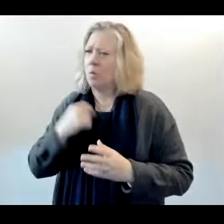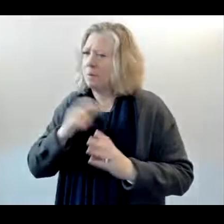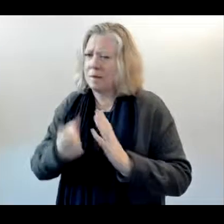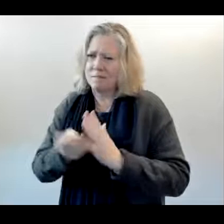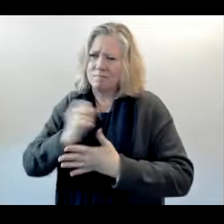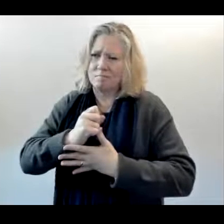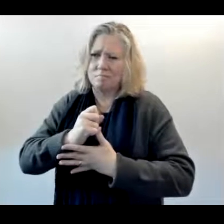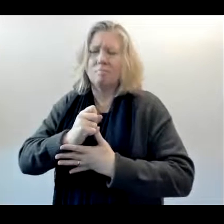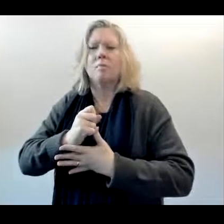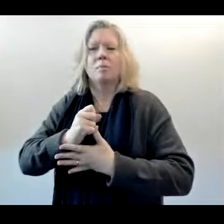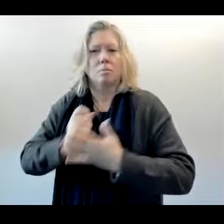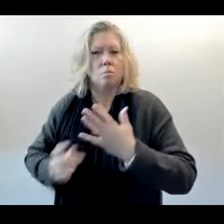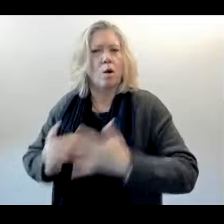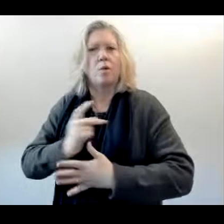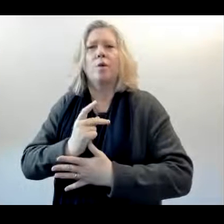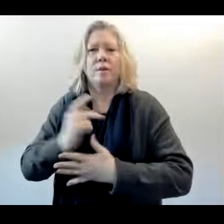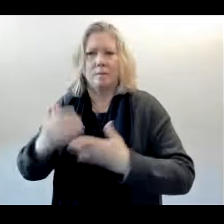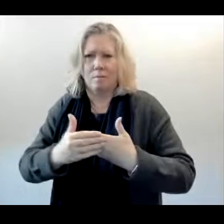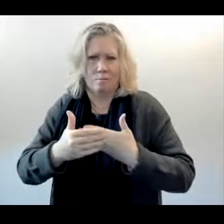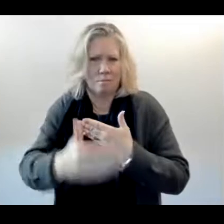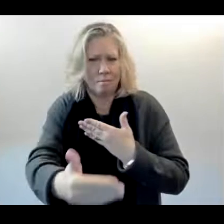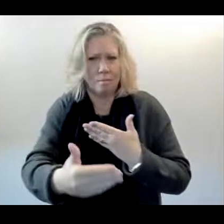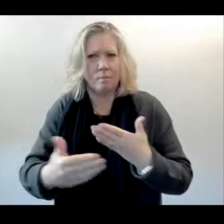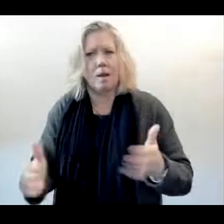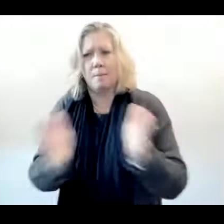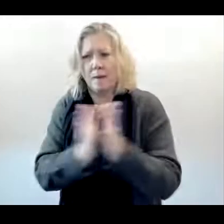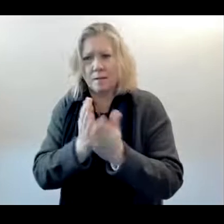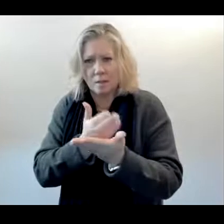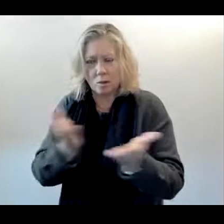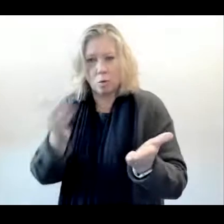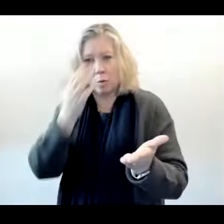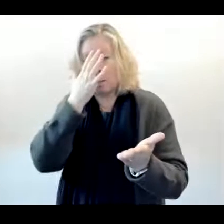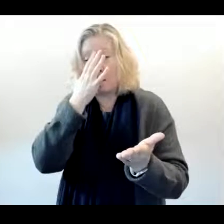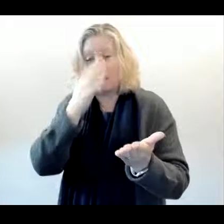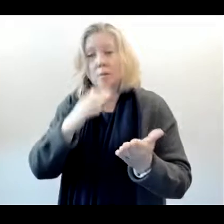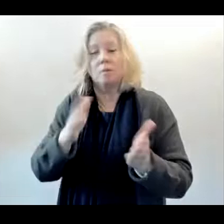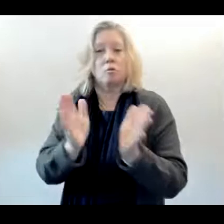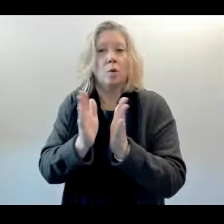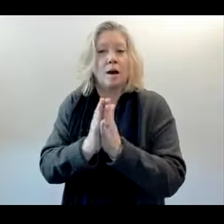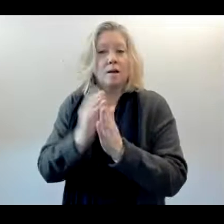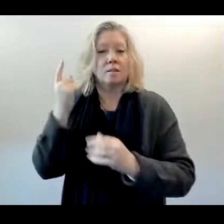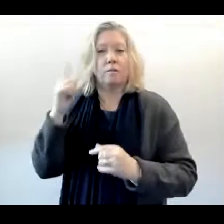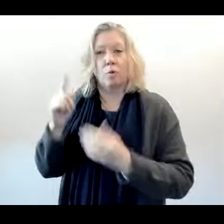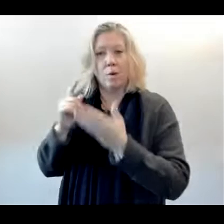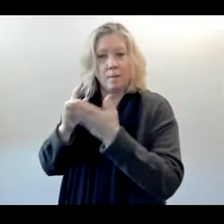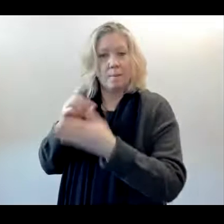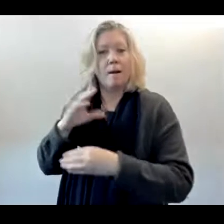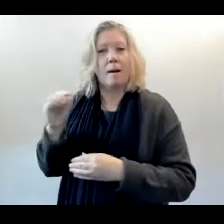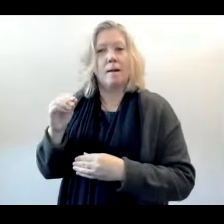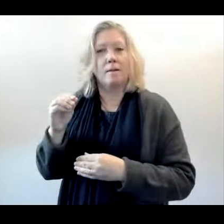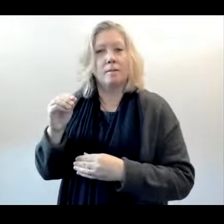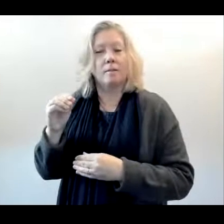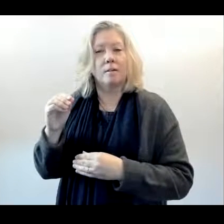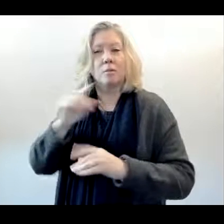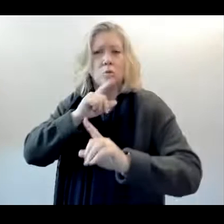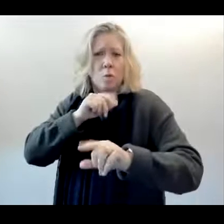Having said that, I am asking the board to require TREC and Housing Authority to address the many questions of the Hill District community and